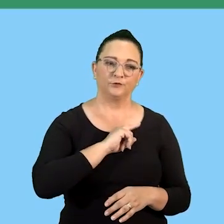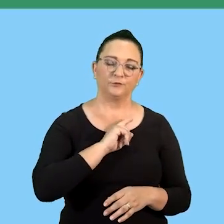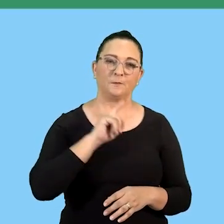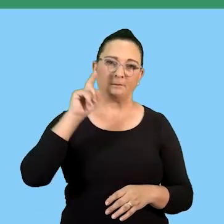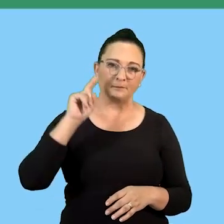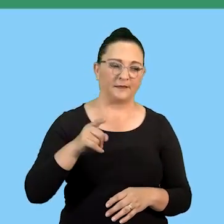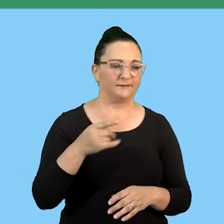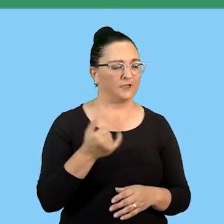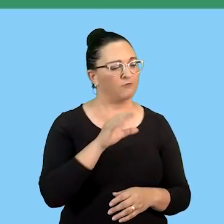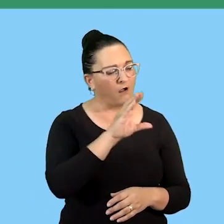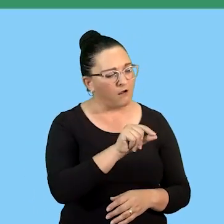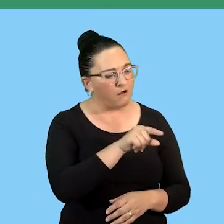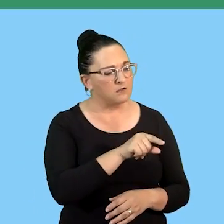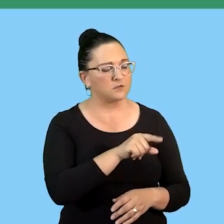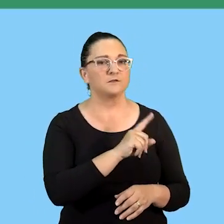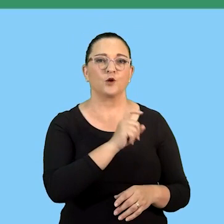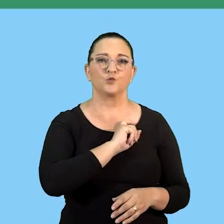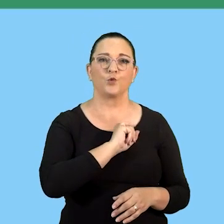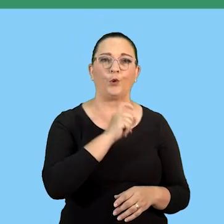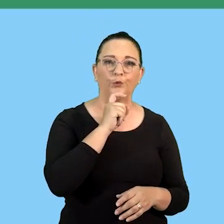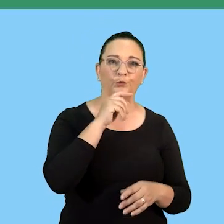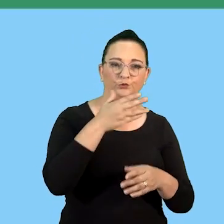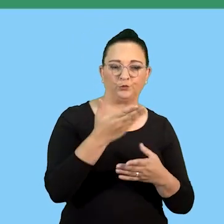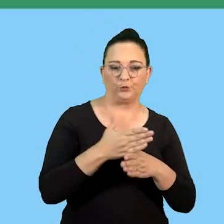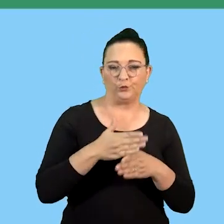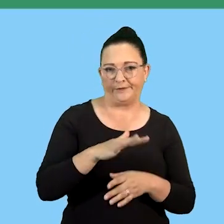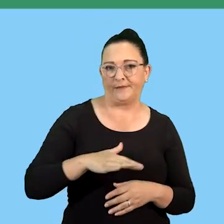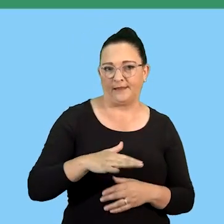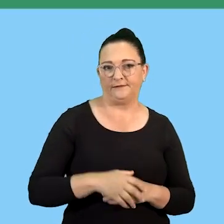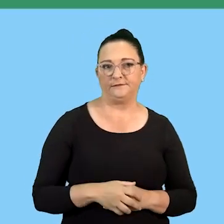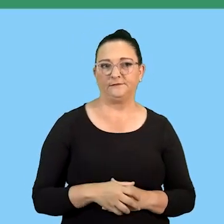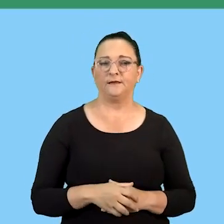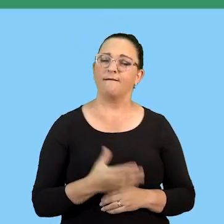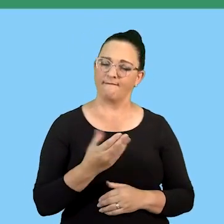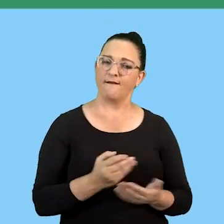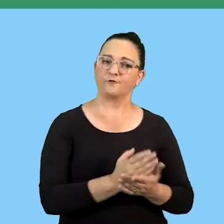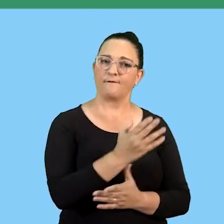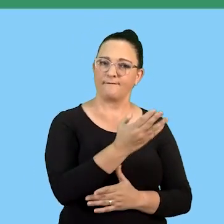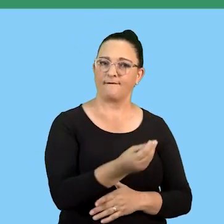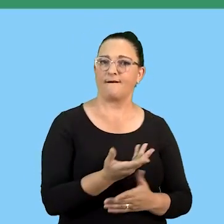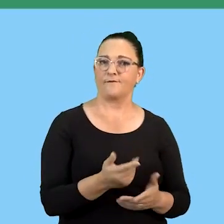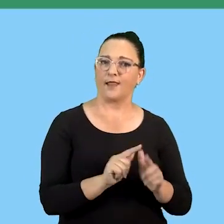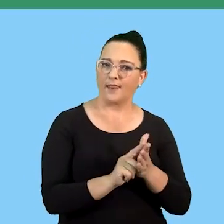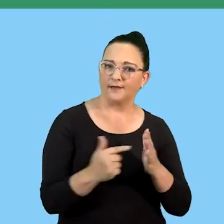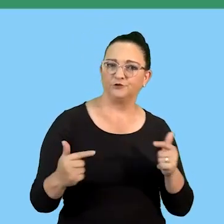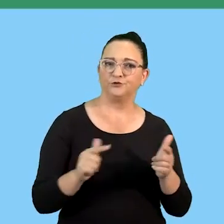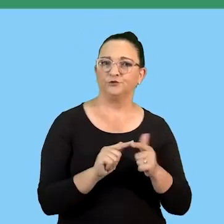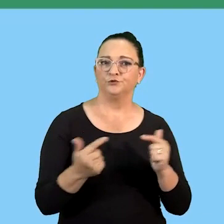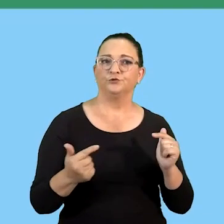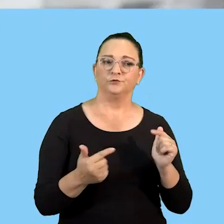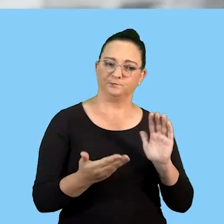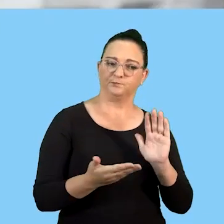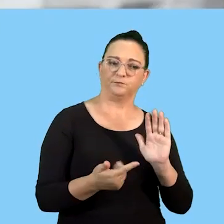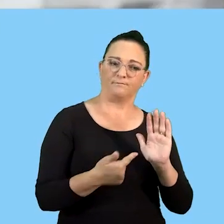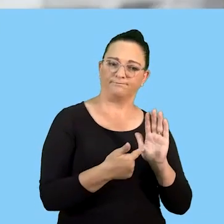consulted, and they should not be abused in the workplace. They should not be disregarded because they've got rights. The legislation, Labor Relations Act,